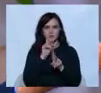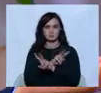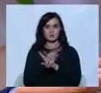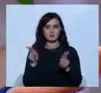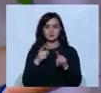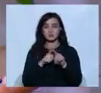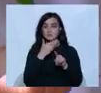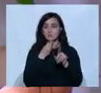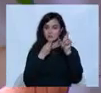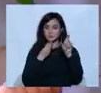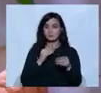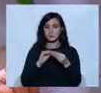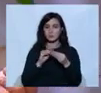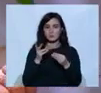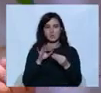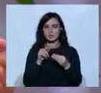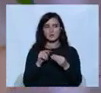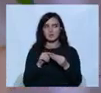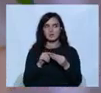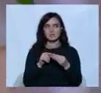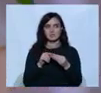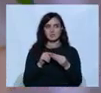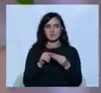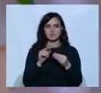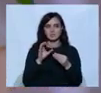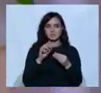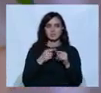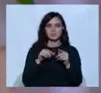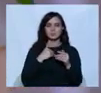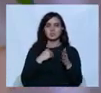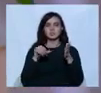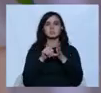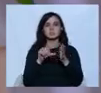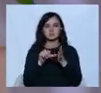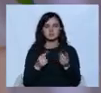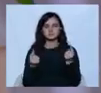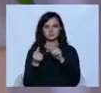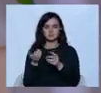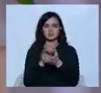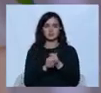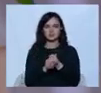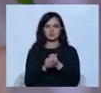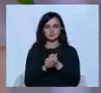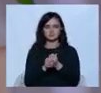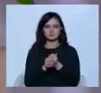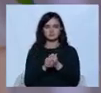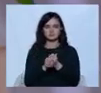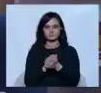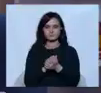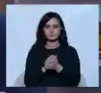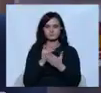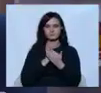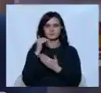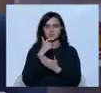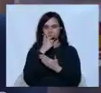is beloved by his friends and proves merciful to Shylock in the end, but with conditions on it. Next, we